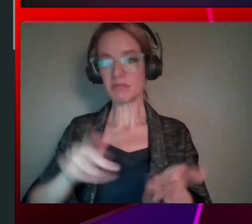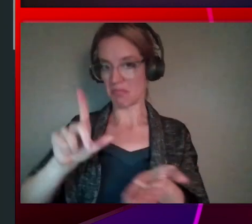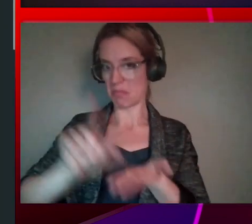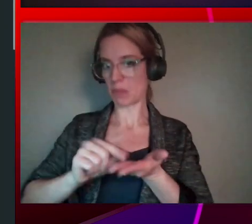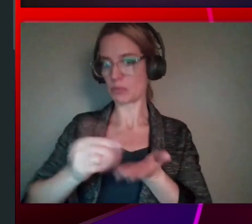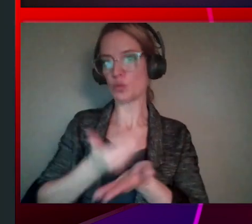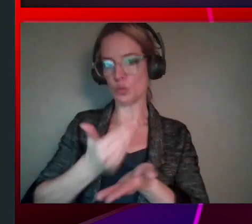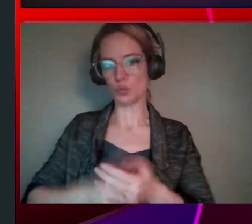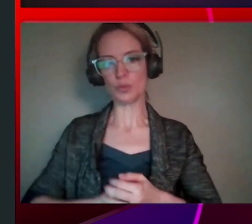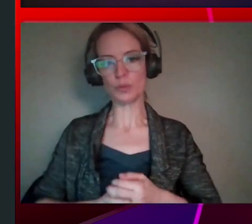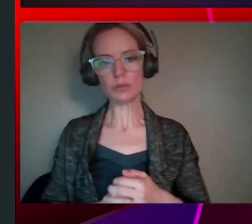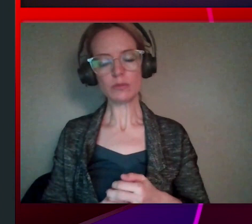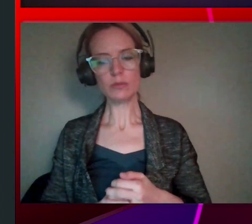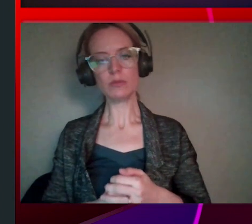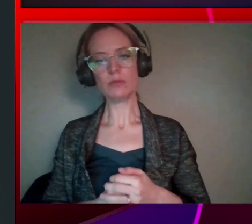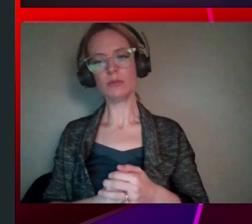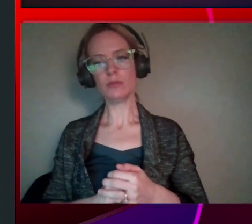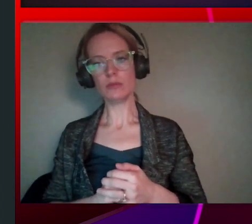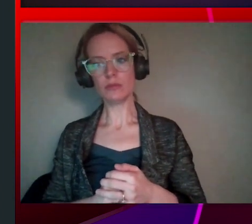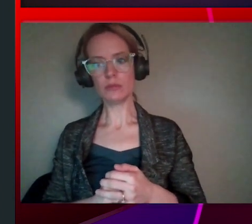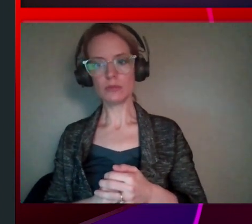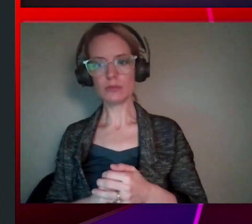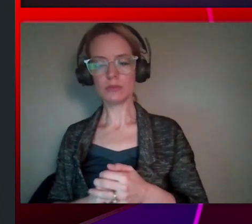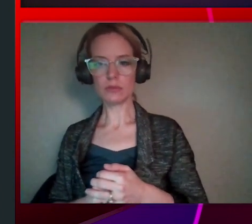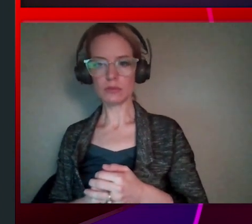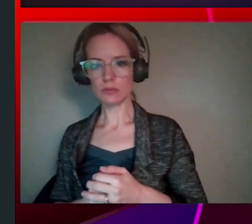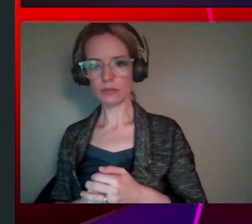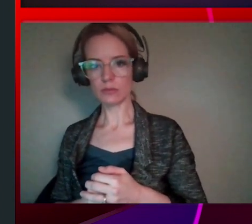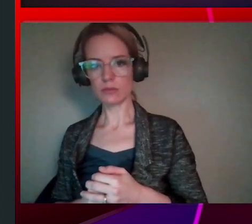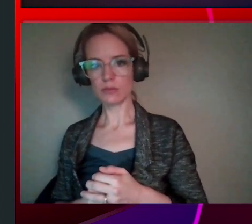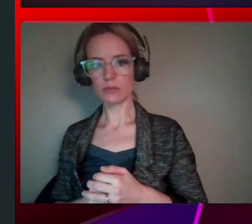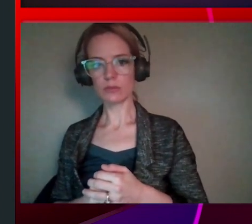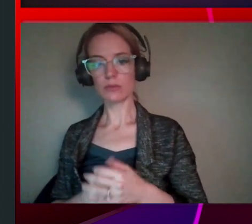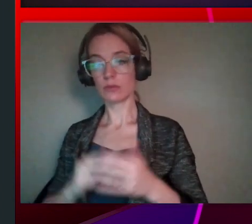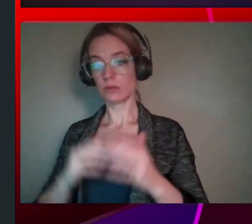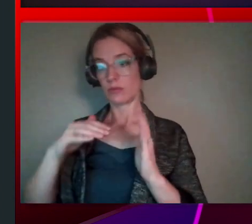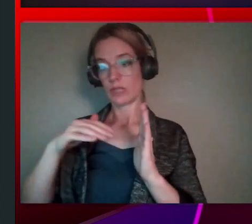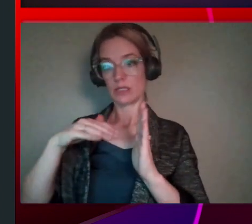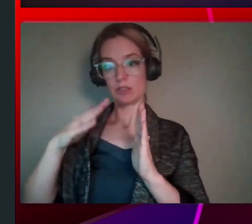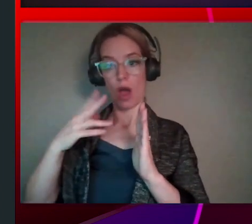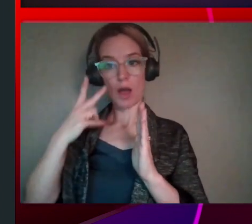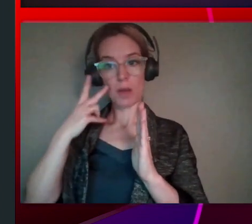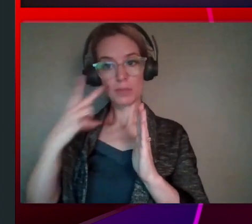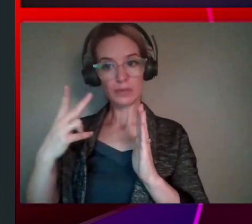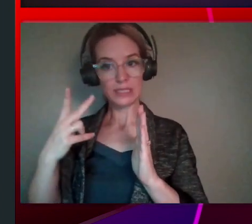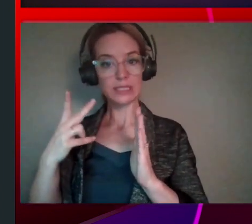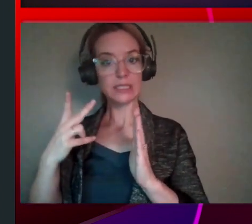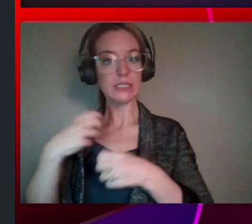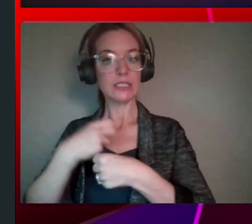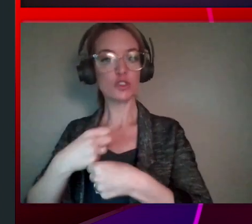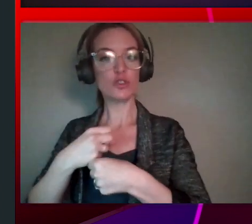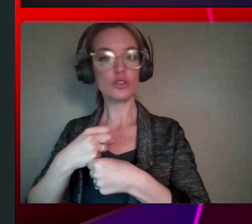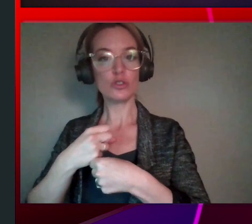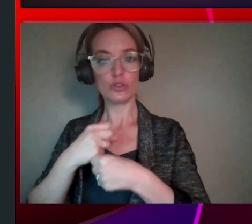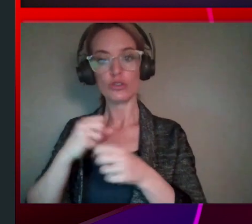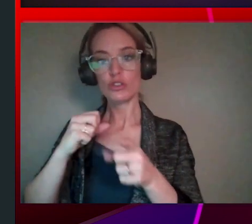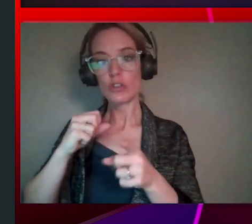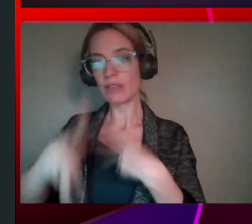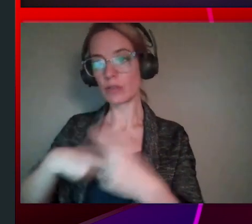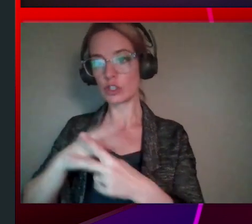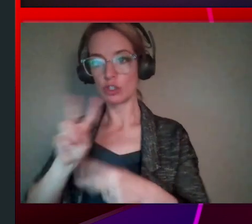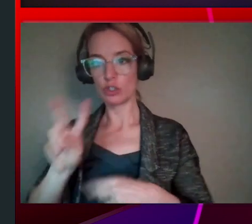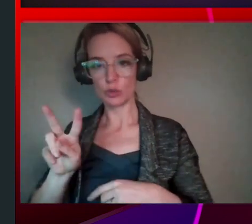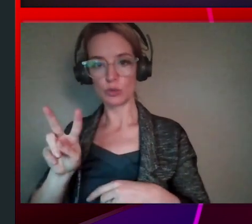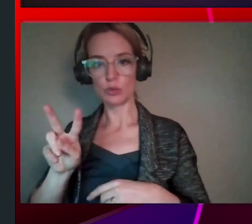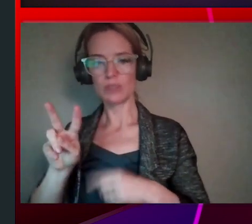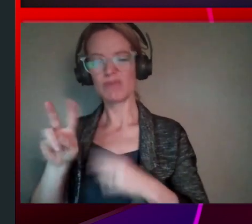and so now I'm seeing up at the top here. It's saying that it's creating version 2, and it says that SnapStart adds a few minutes to the version creation